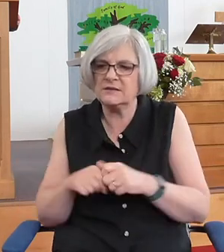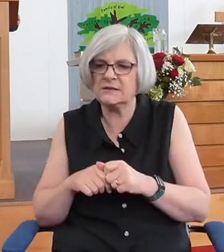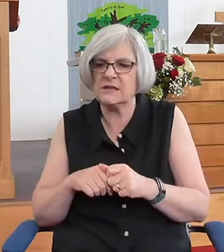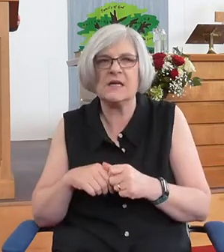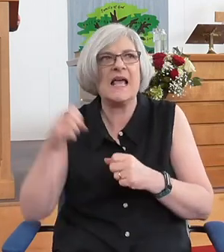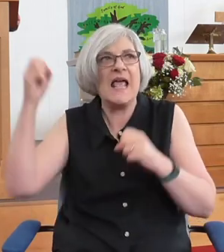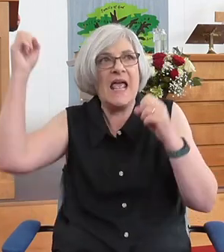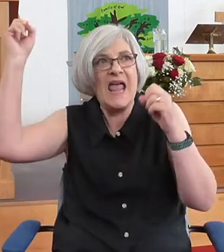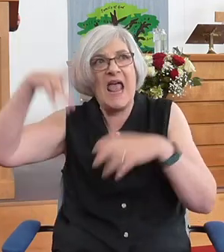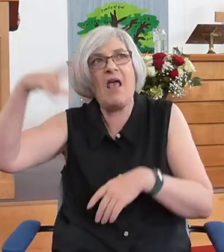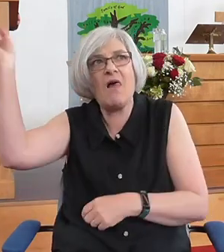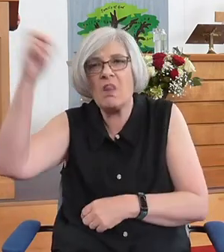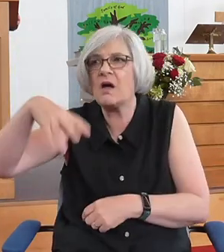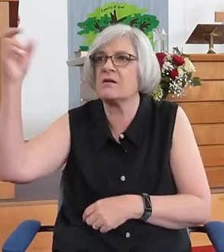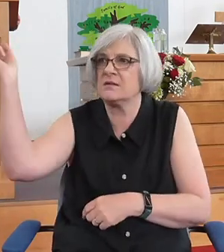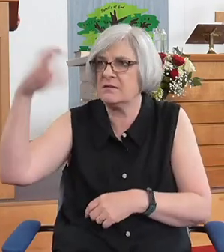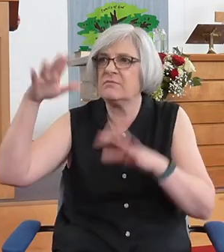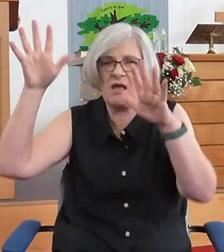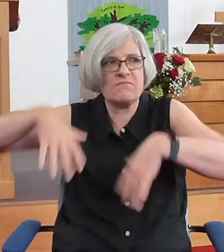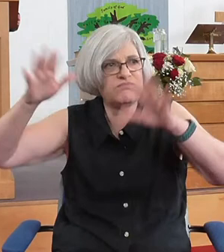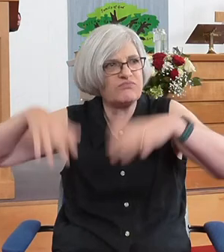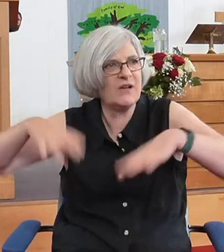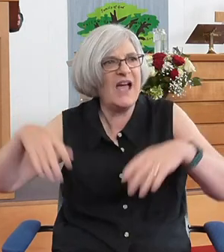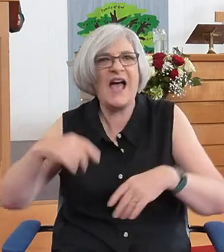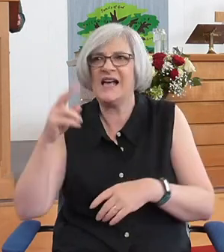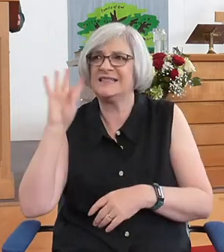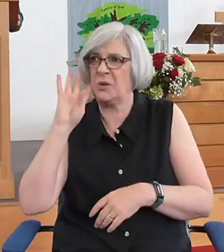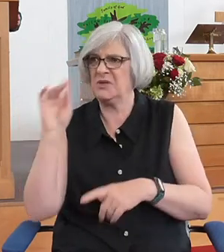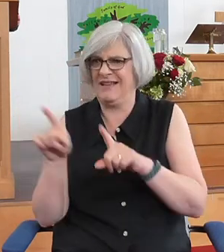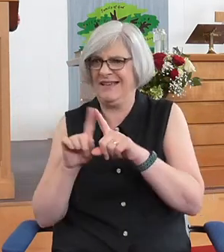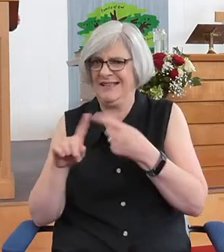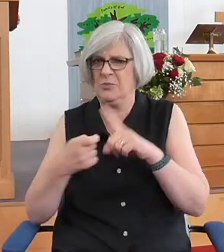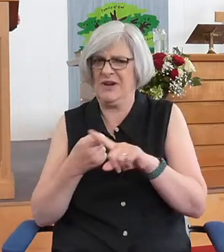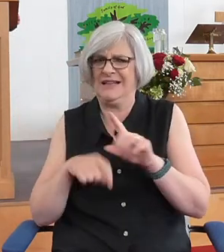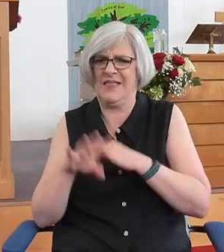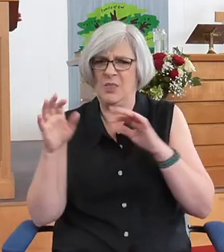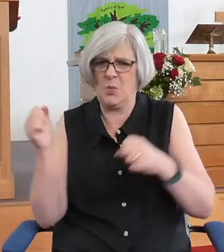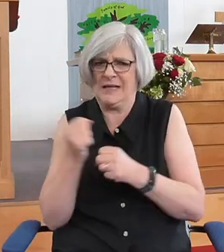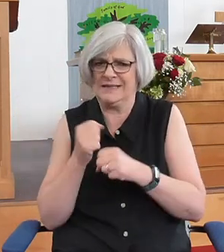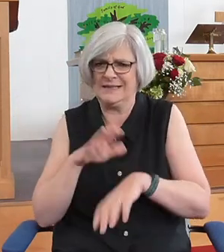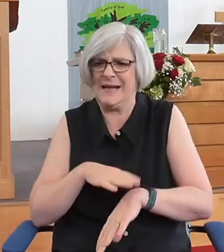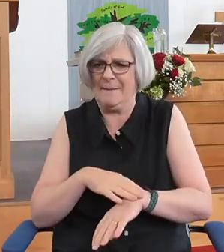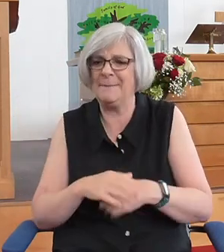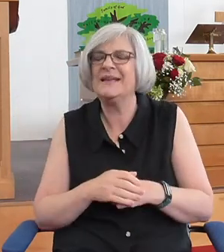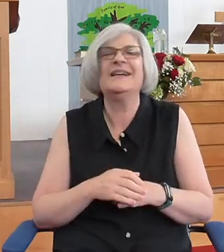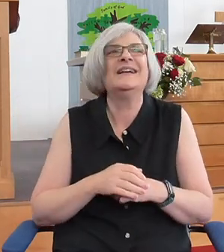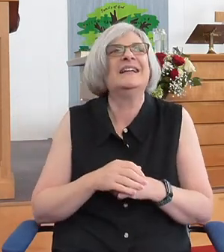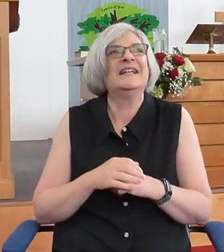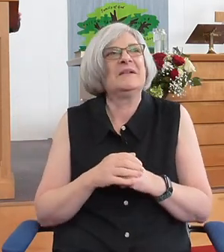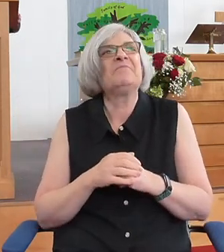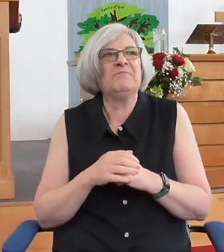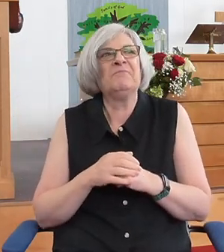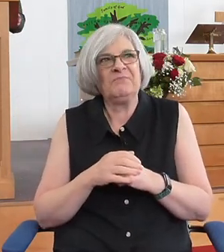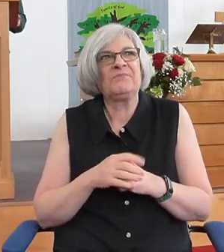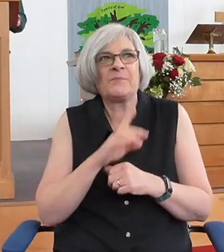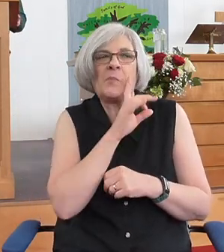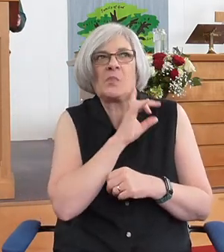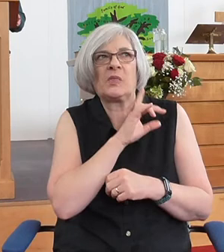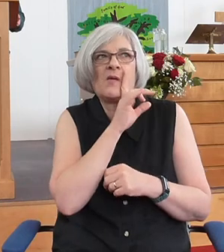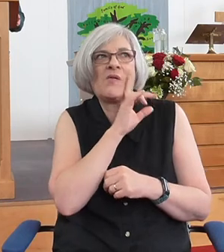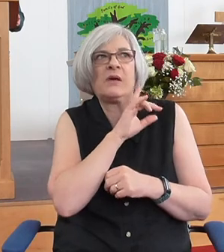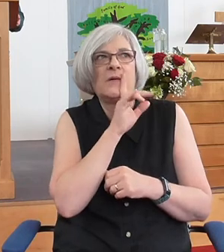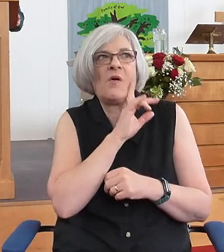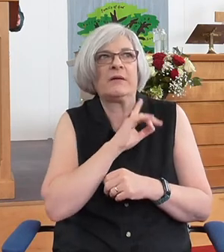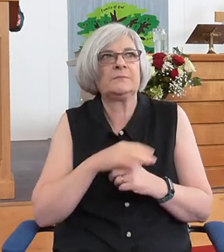hail. That sounds like East Kilbride in the middle of winter too. Locusts, darkness, and the plague on the